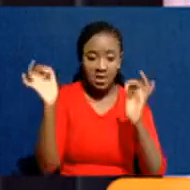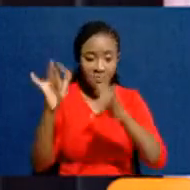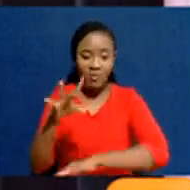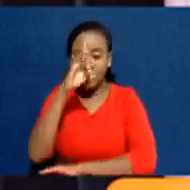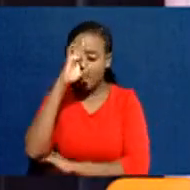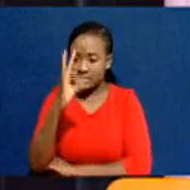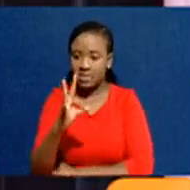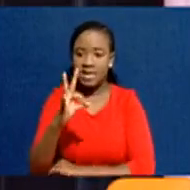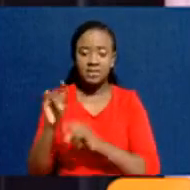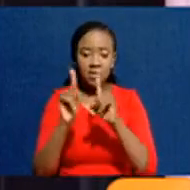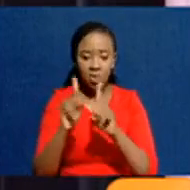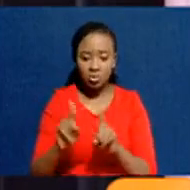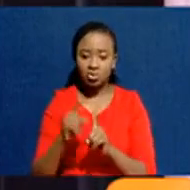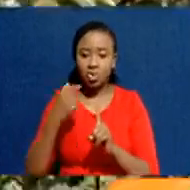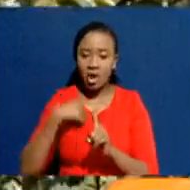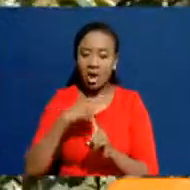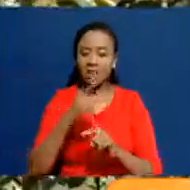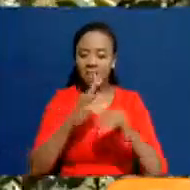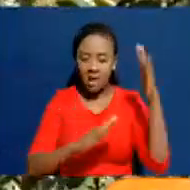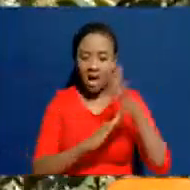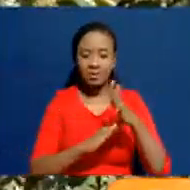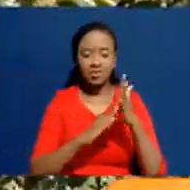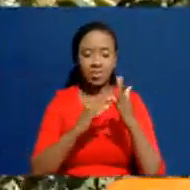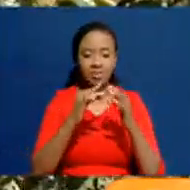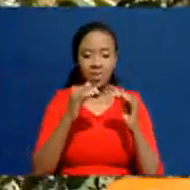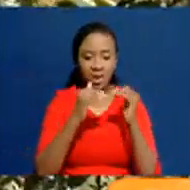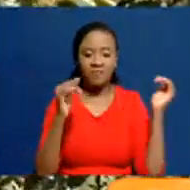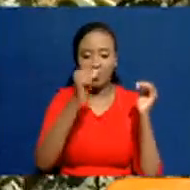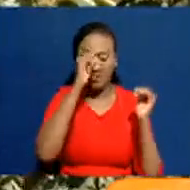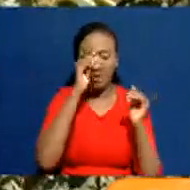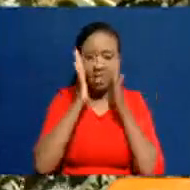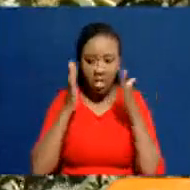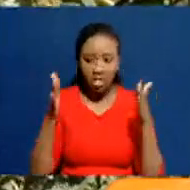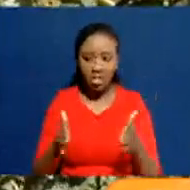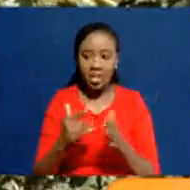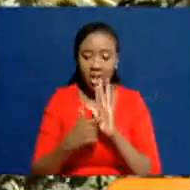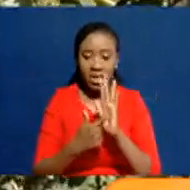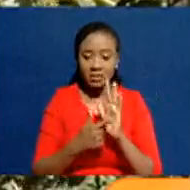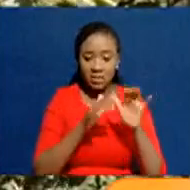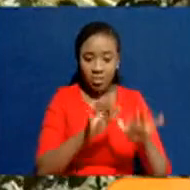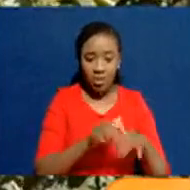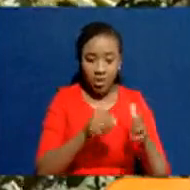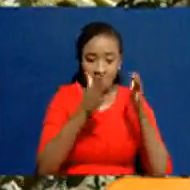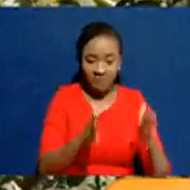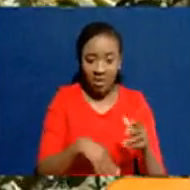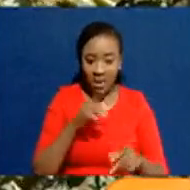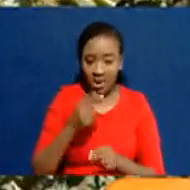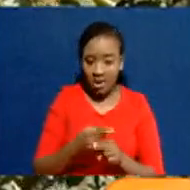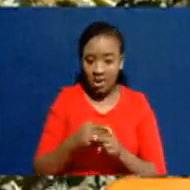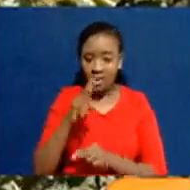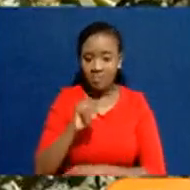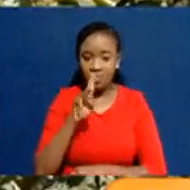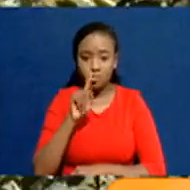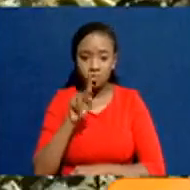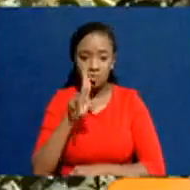with a commitment at the highest level of government. Luhu ya shida ya mkulima wa kahawa kama Mutwiri ambaye tuko kwa shamba lake hivi sasa ni